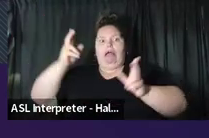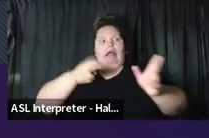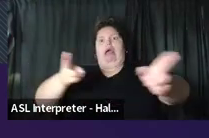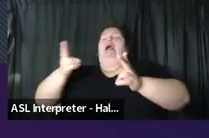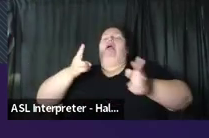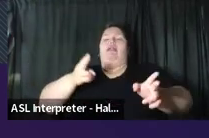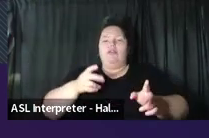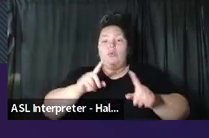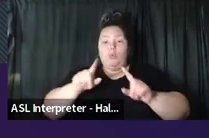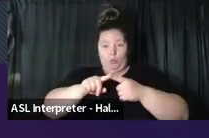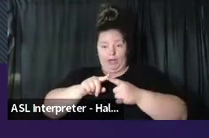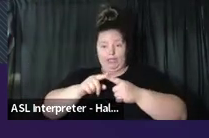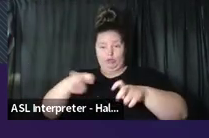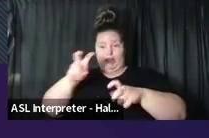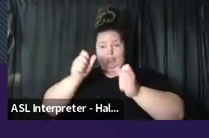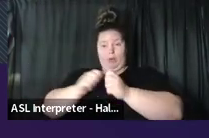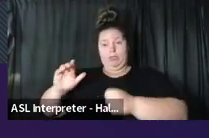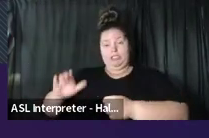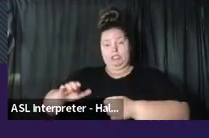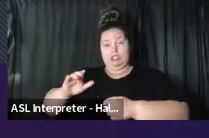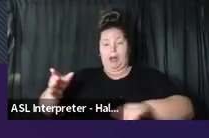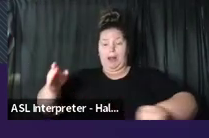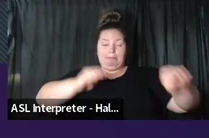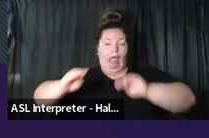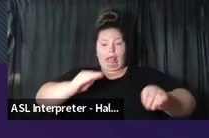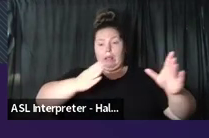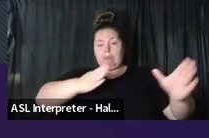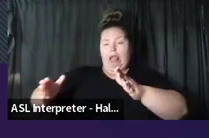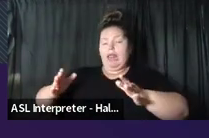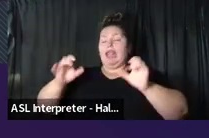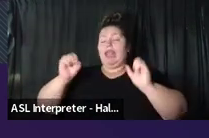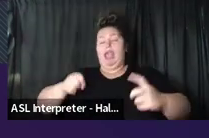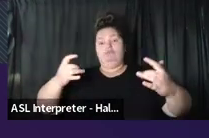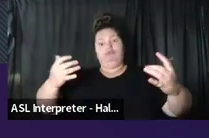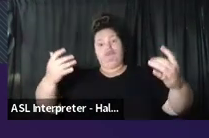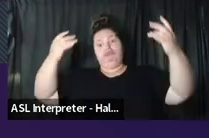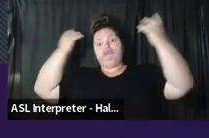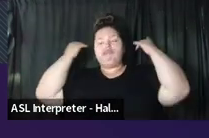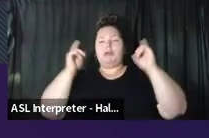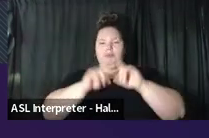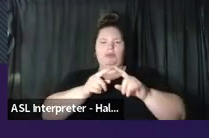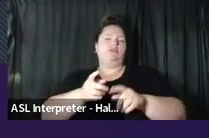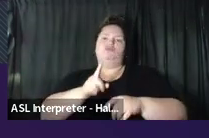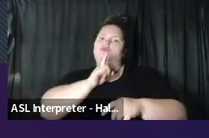lot of packing, planning. So some of that can just get overwhelming, but it is super worth it.